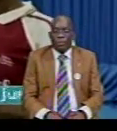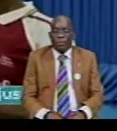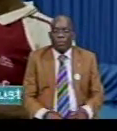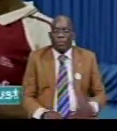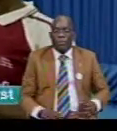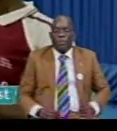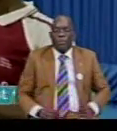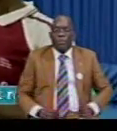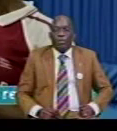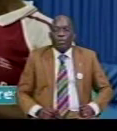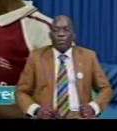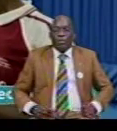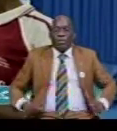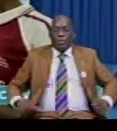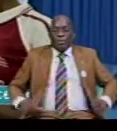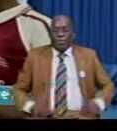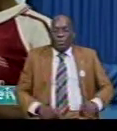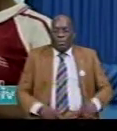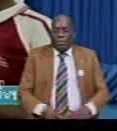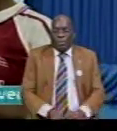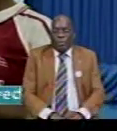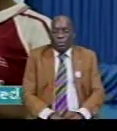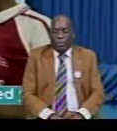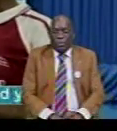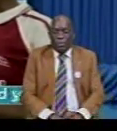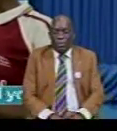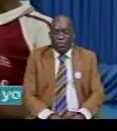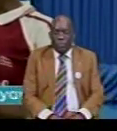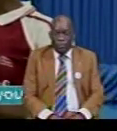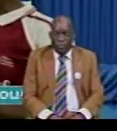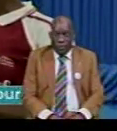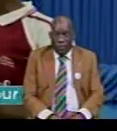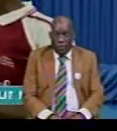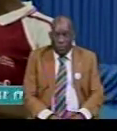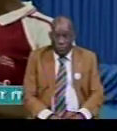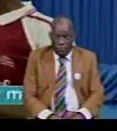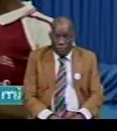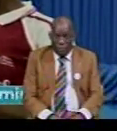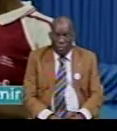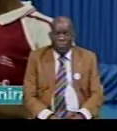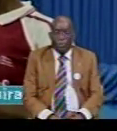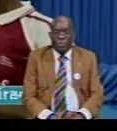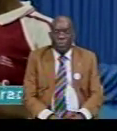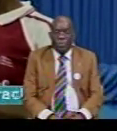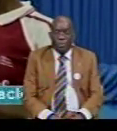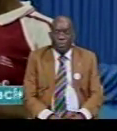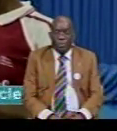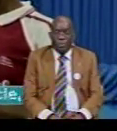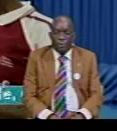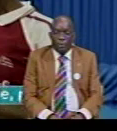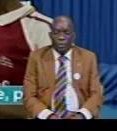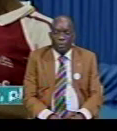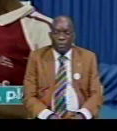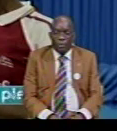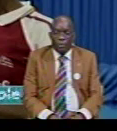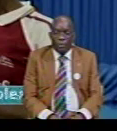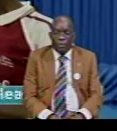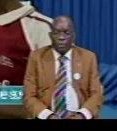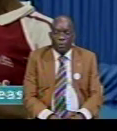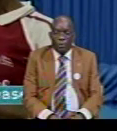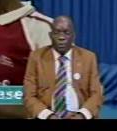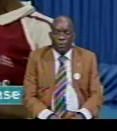years. She came to this program, and at the final prayer and at the final hymn of the man